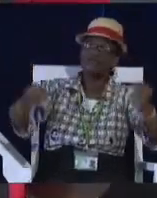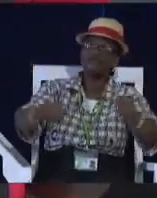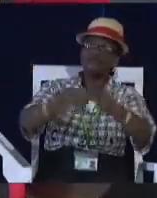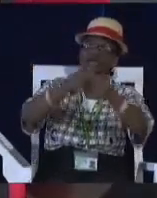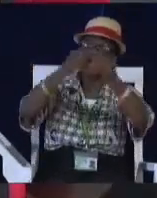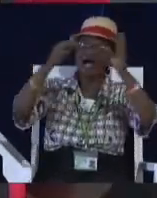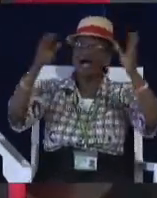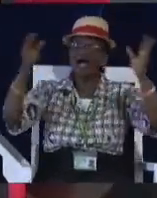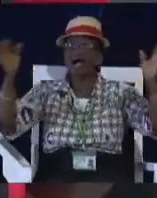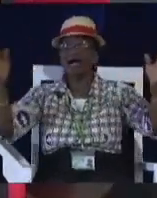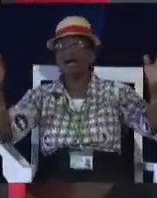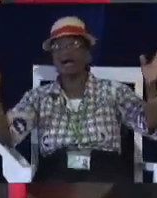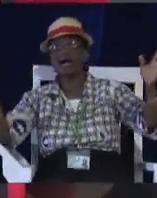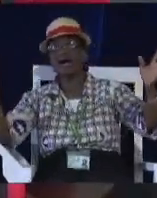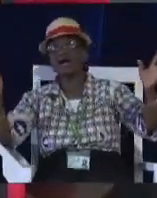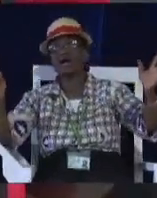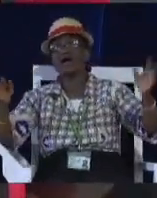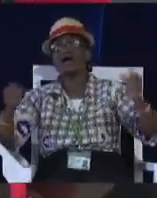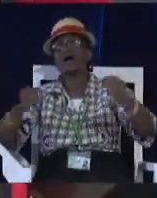Alleluia,